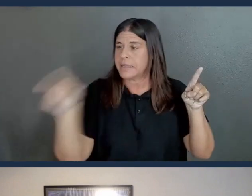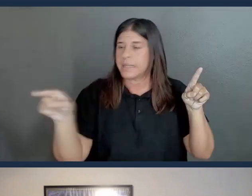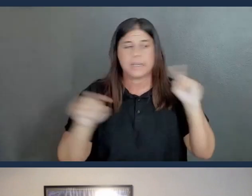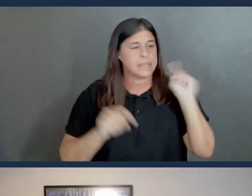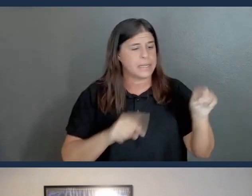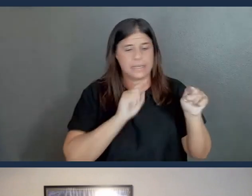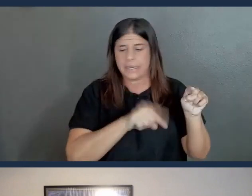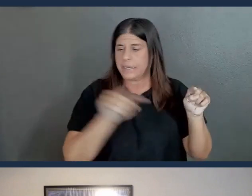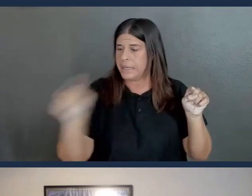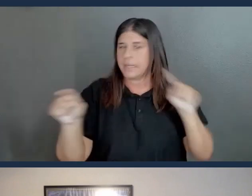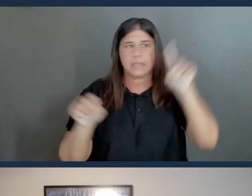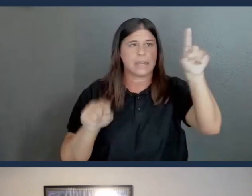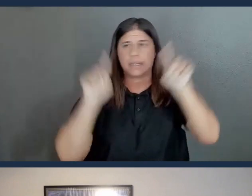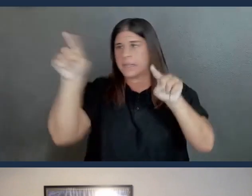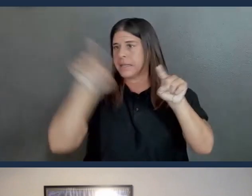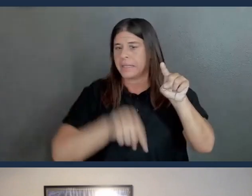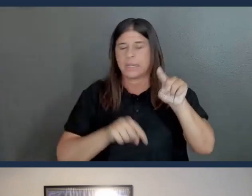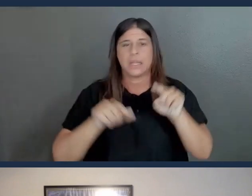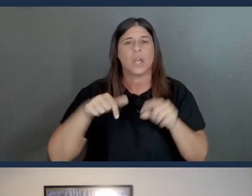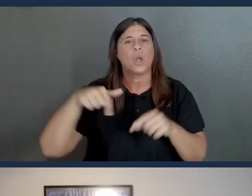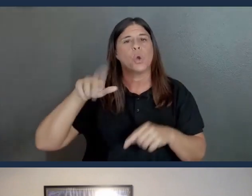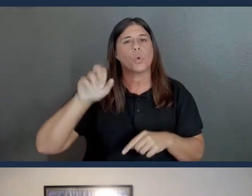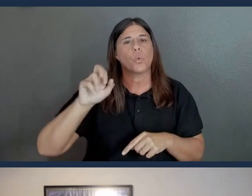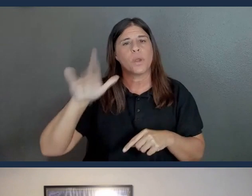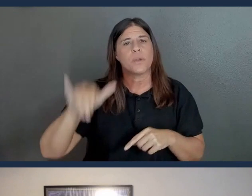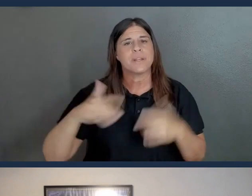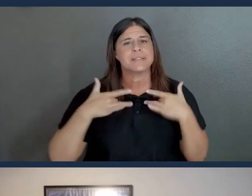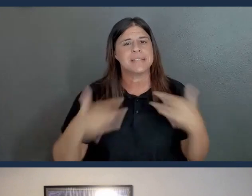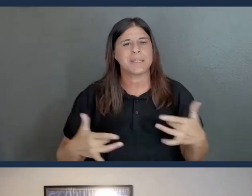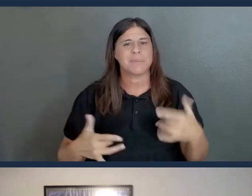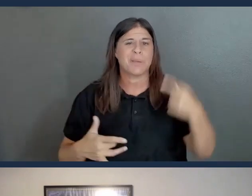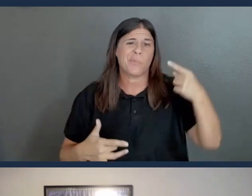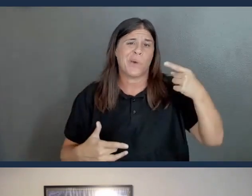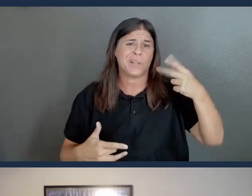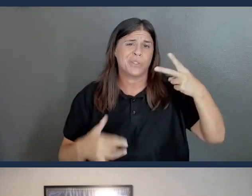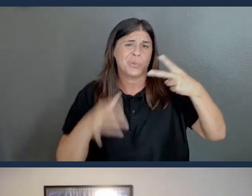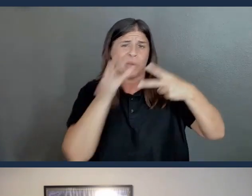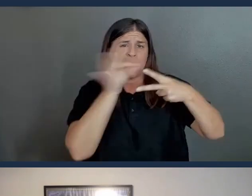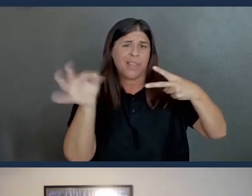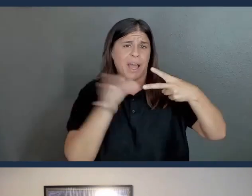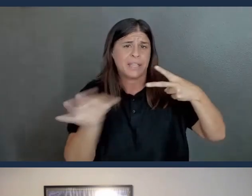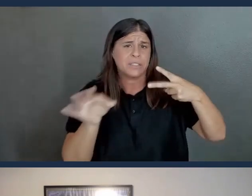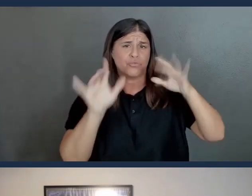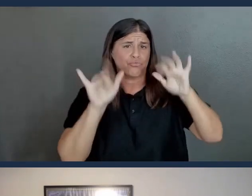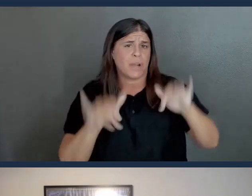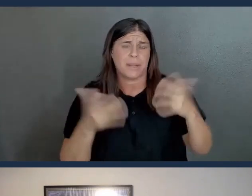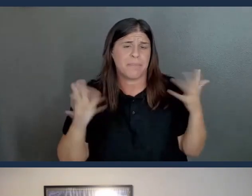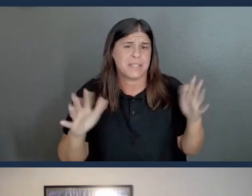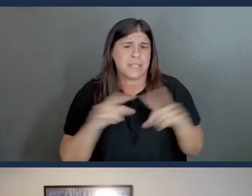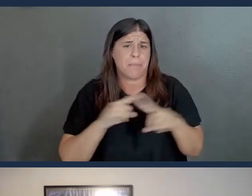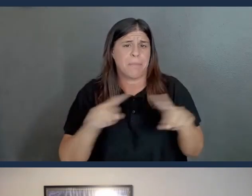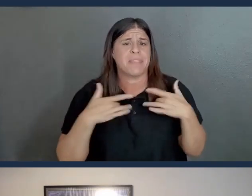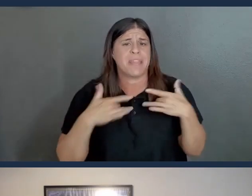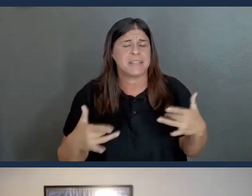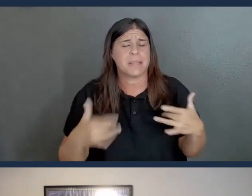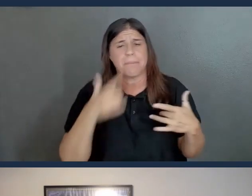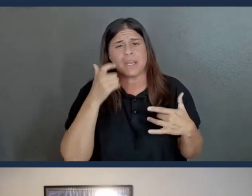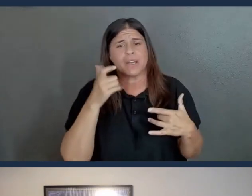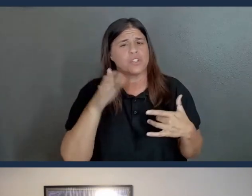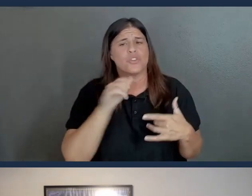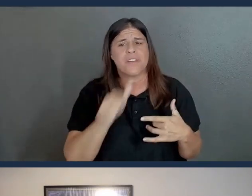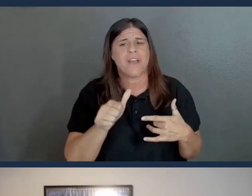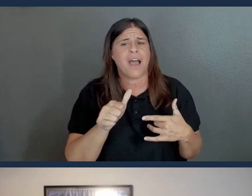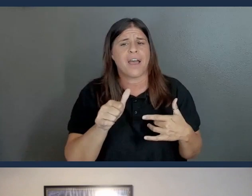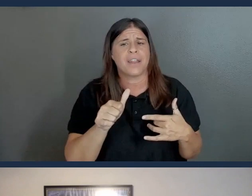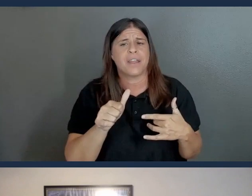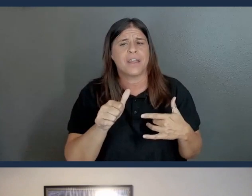those sorts of, the queries tend to be very, 1 or 2 lines in order to be able to write them. And they tend, because you're not building